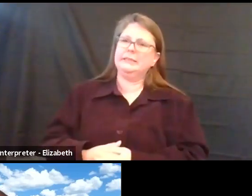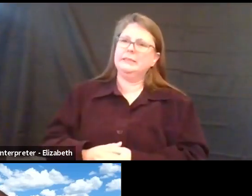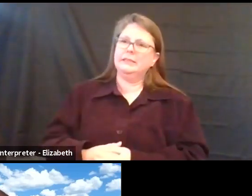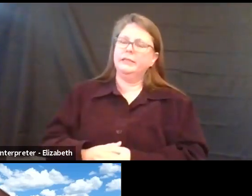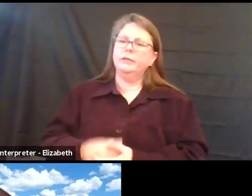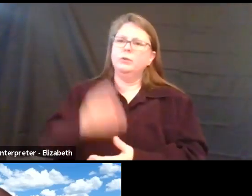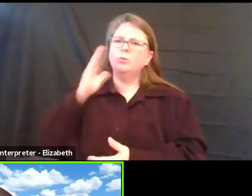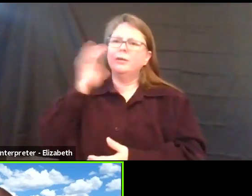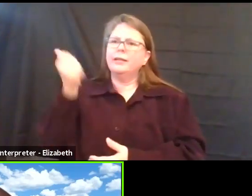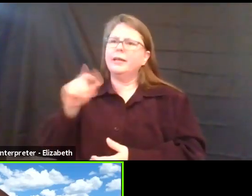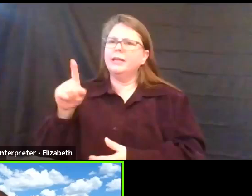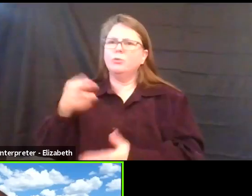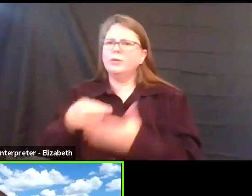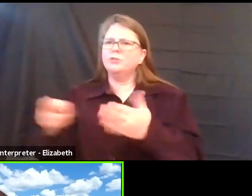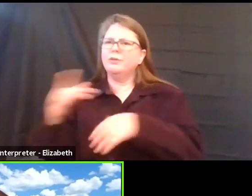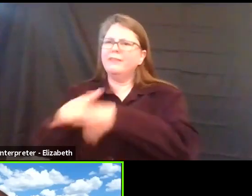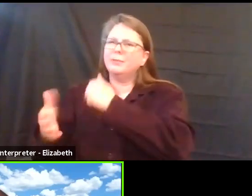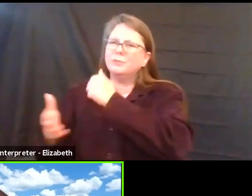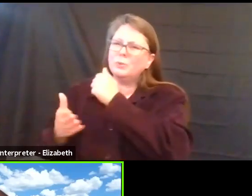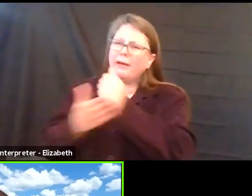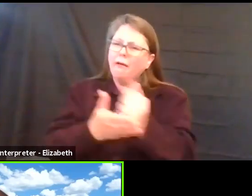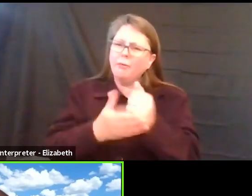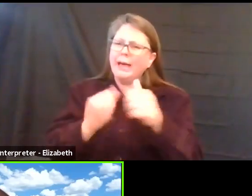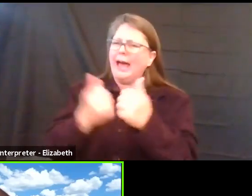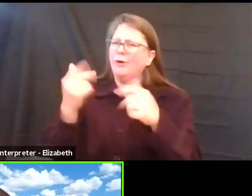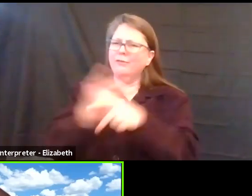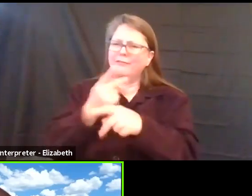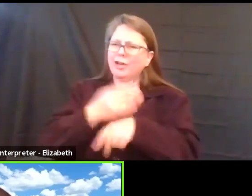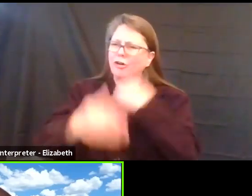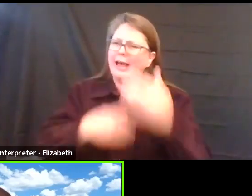out? Yes, that's our hope, is that we can help